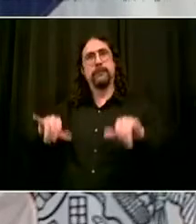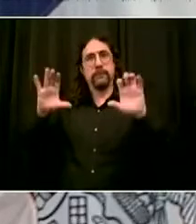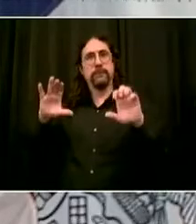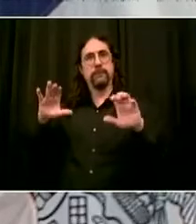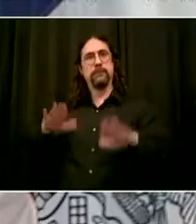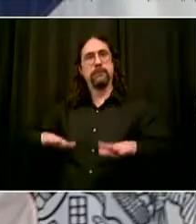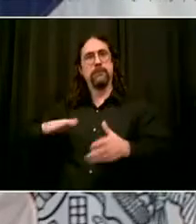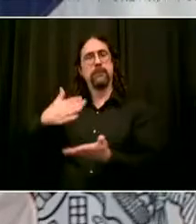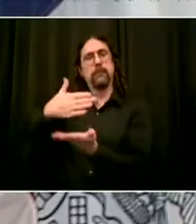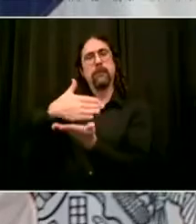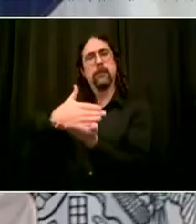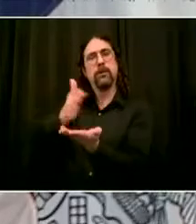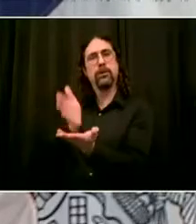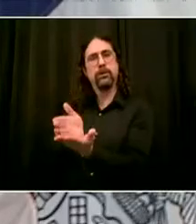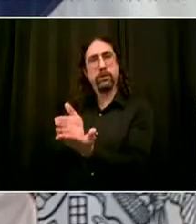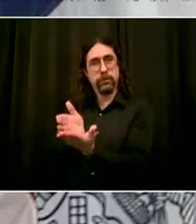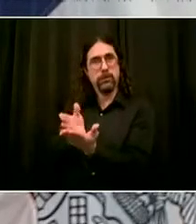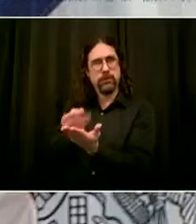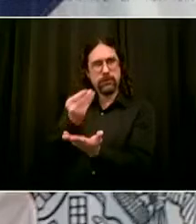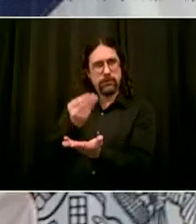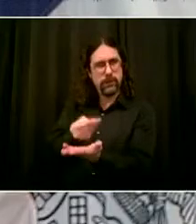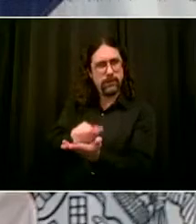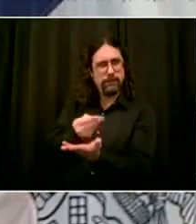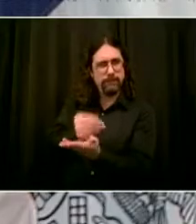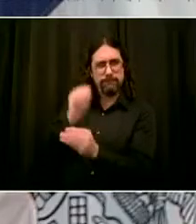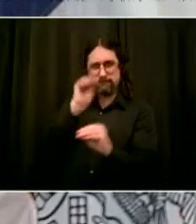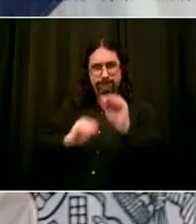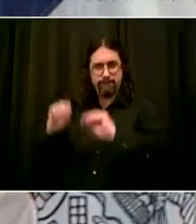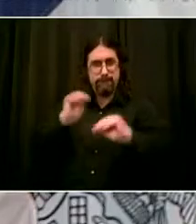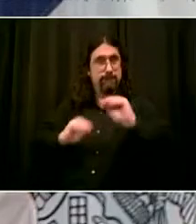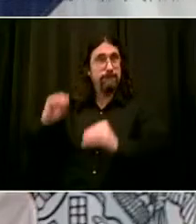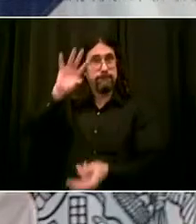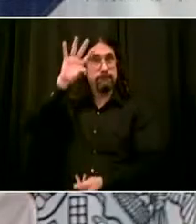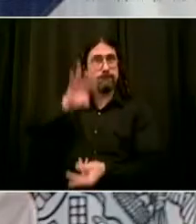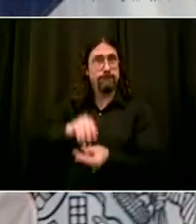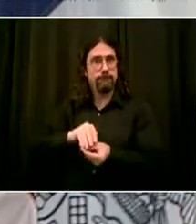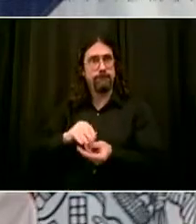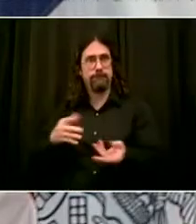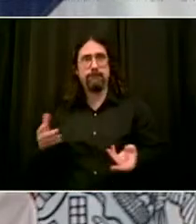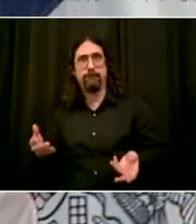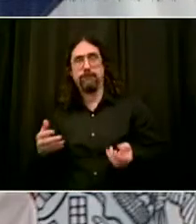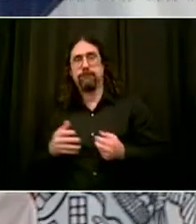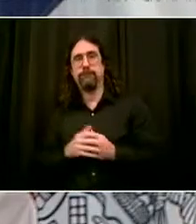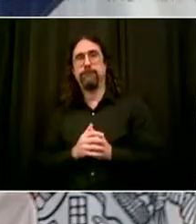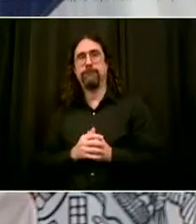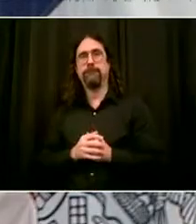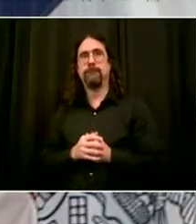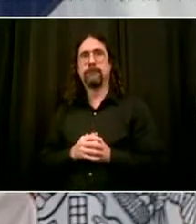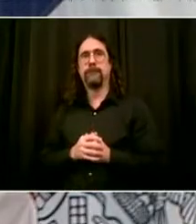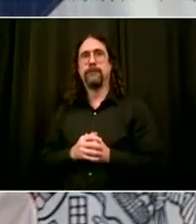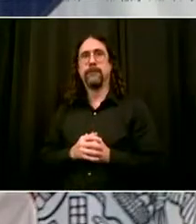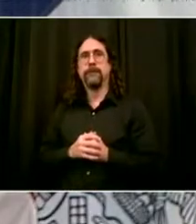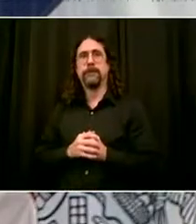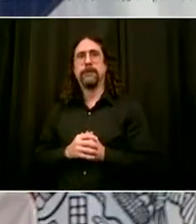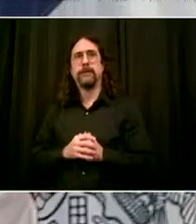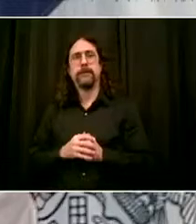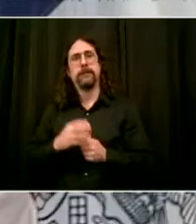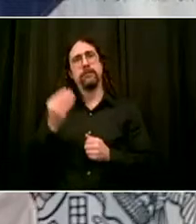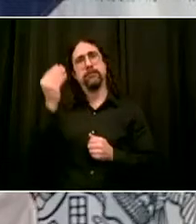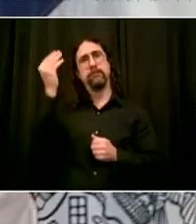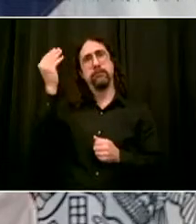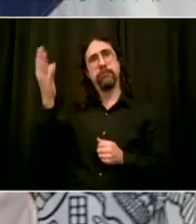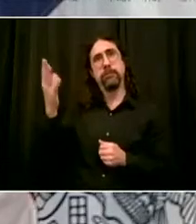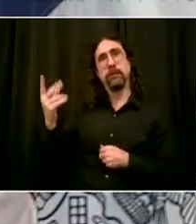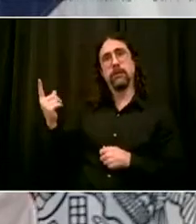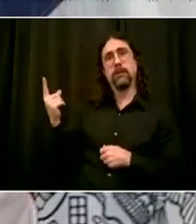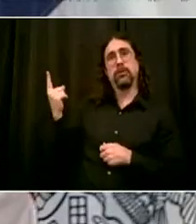February I put forward a preliminary budget for this fiscal year in February what a different world that was by April when the next